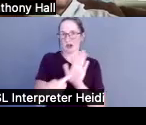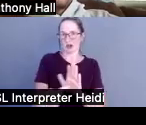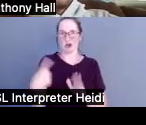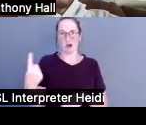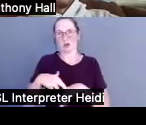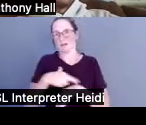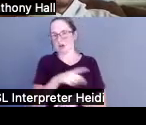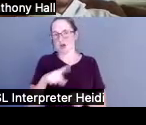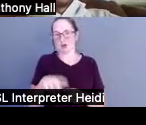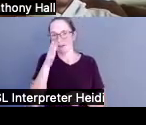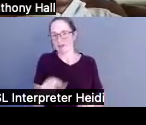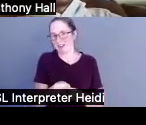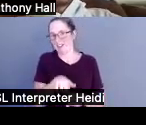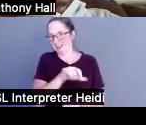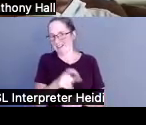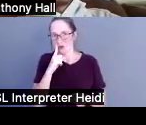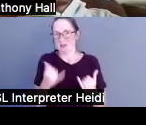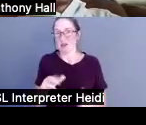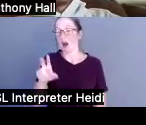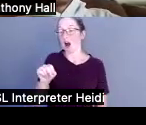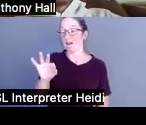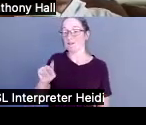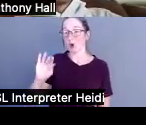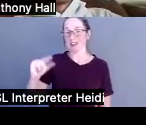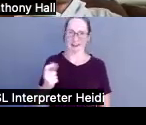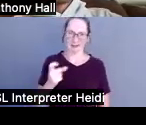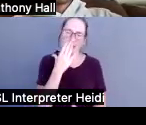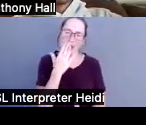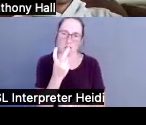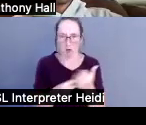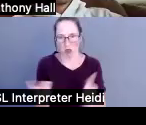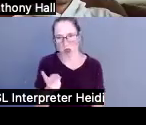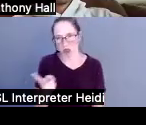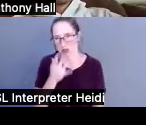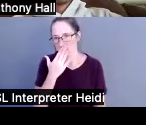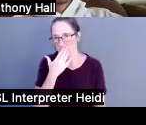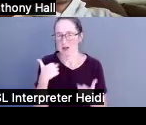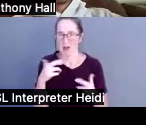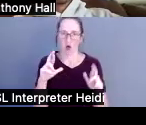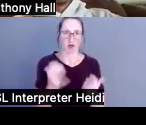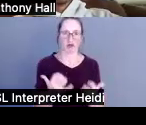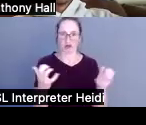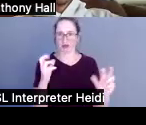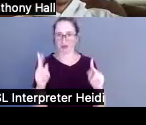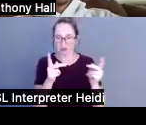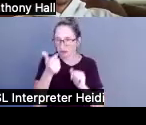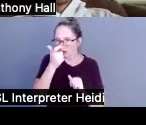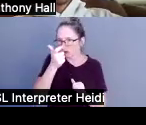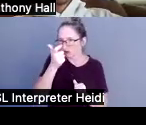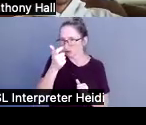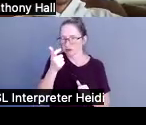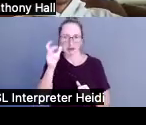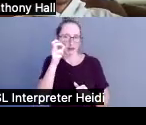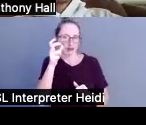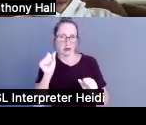it as that from now on. So thank you both, really, and I hope the audience was able to